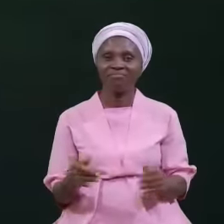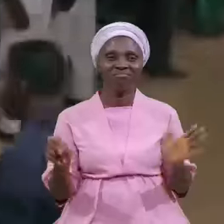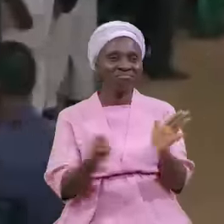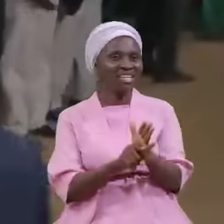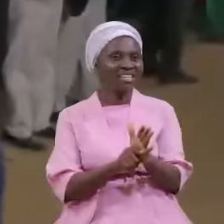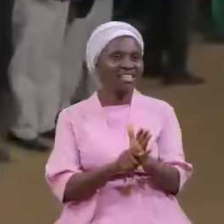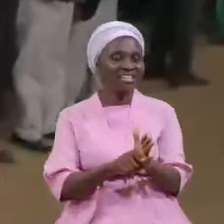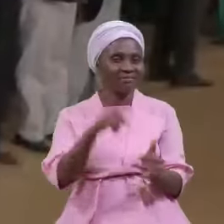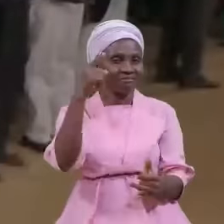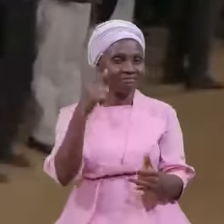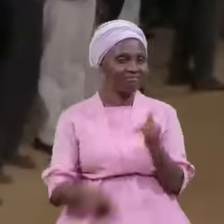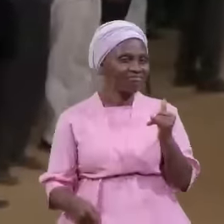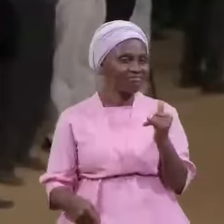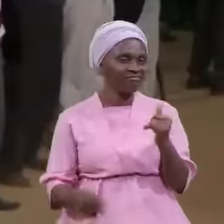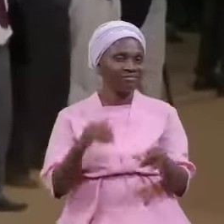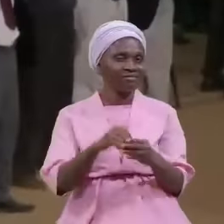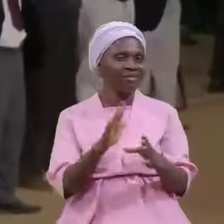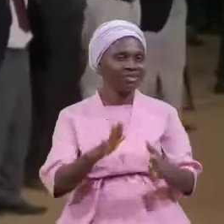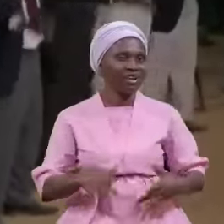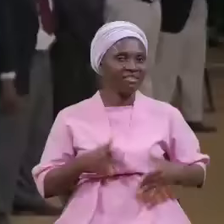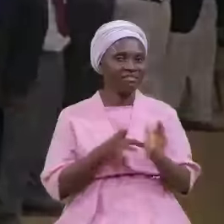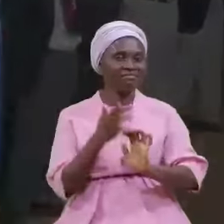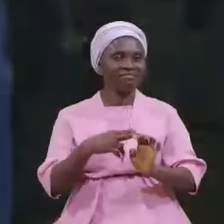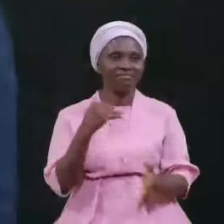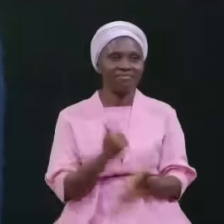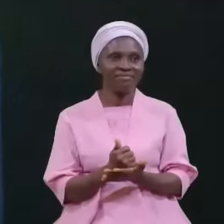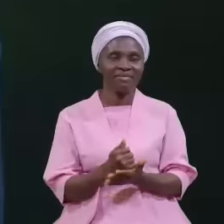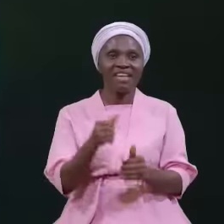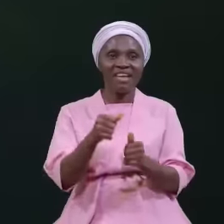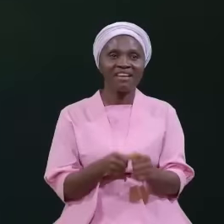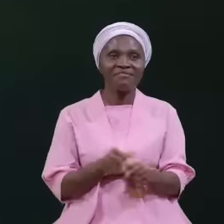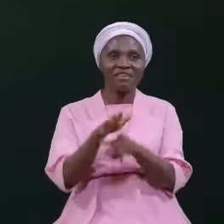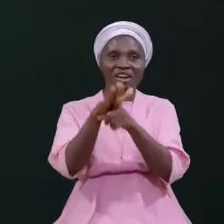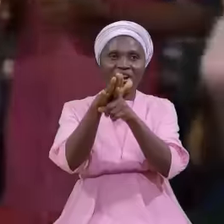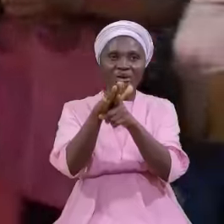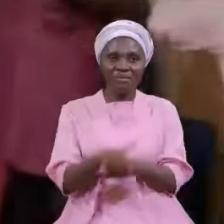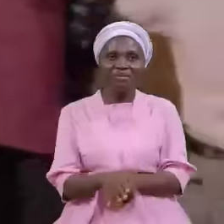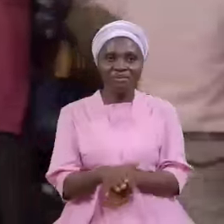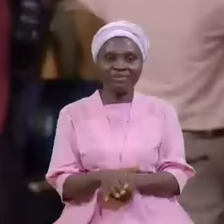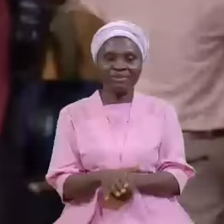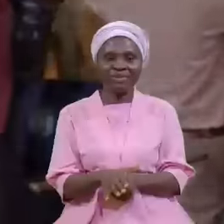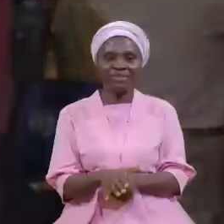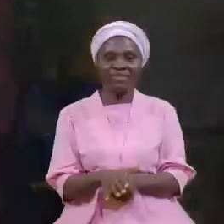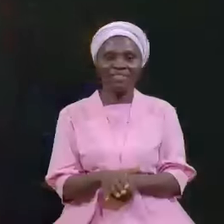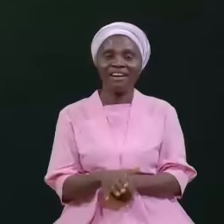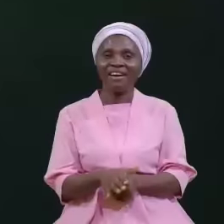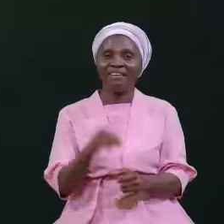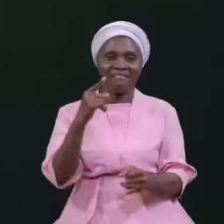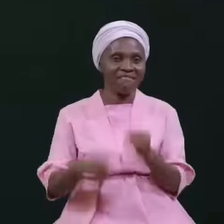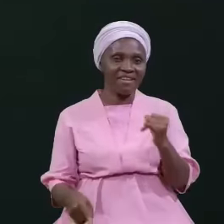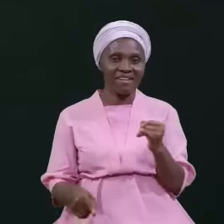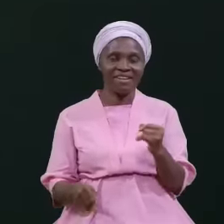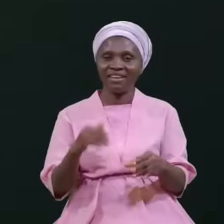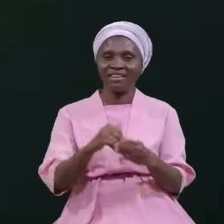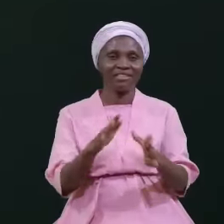life. Every oppression, final in your life. And whatever